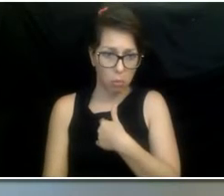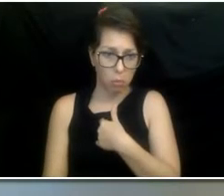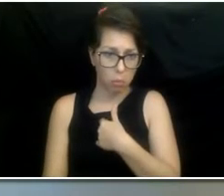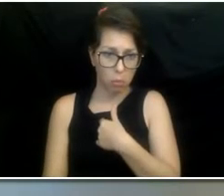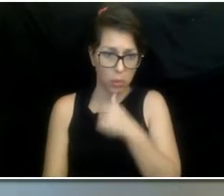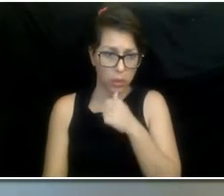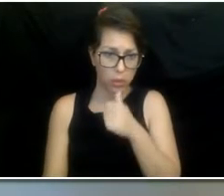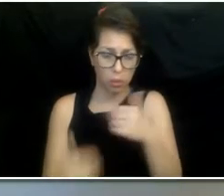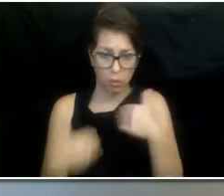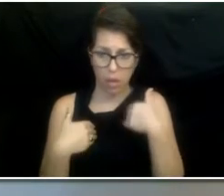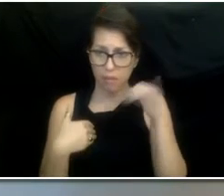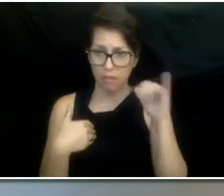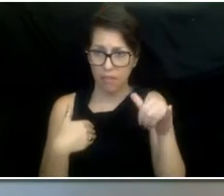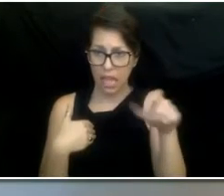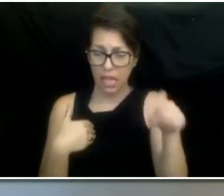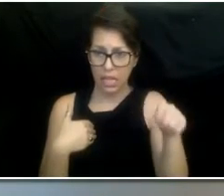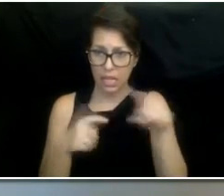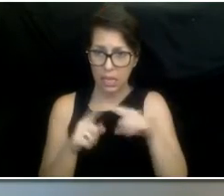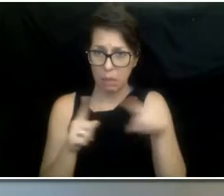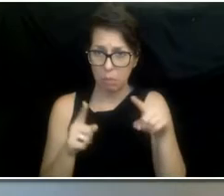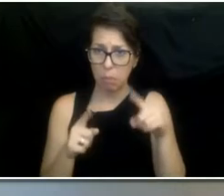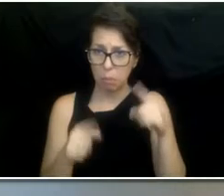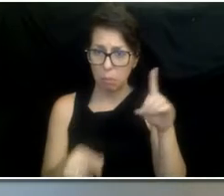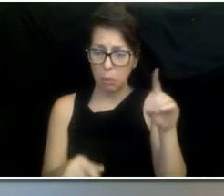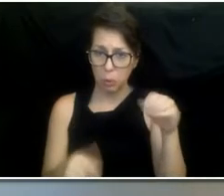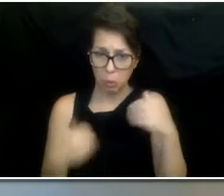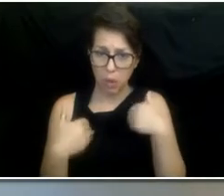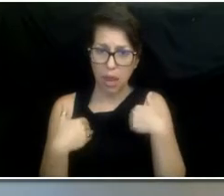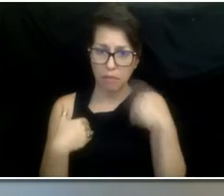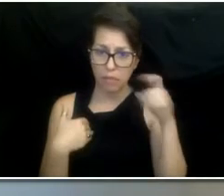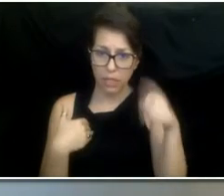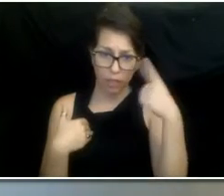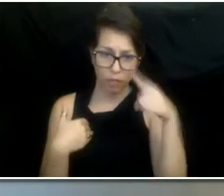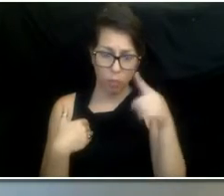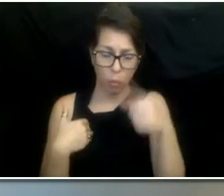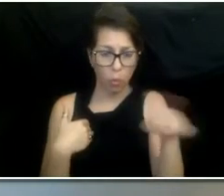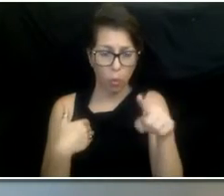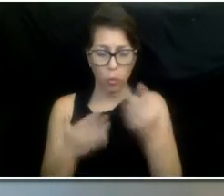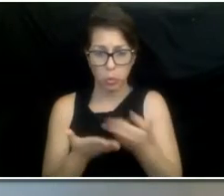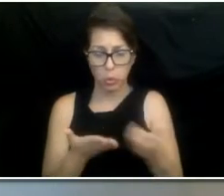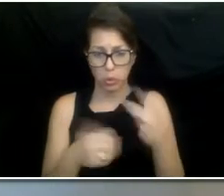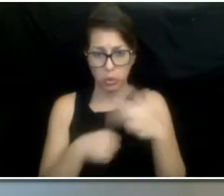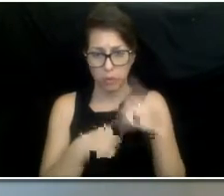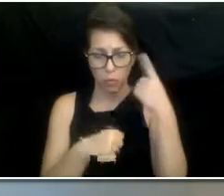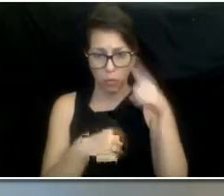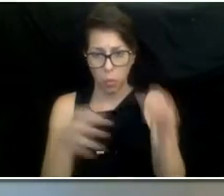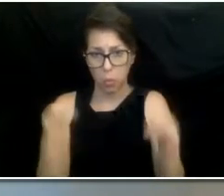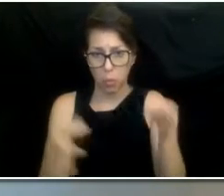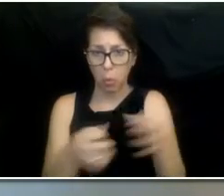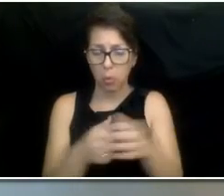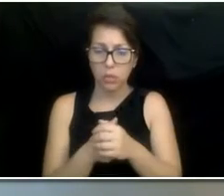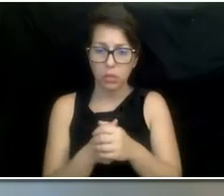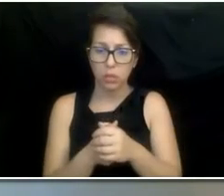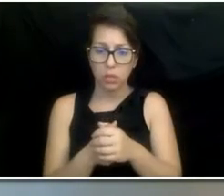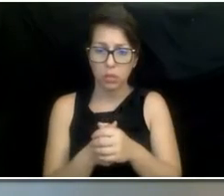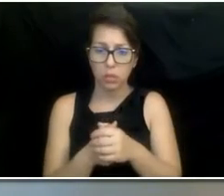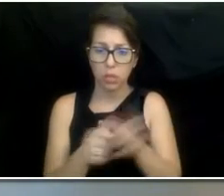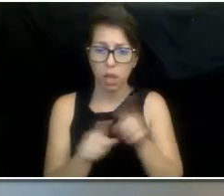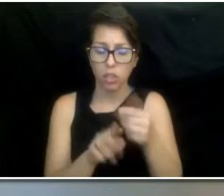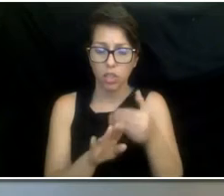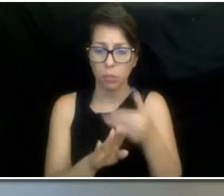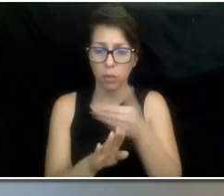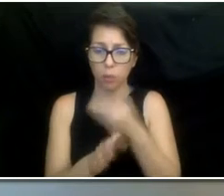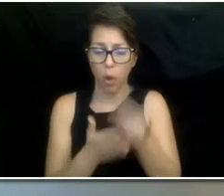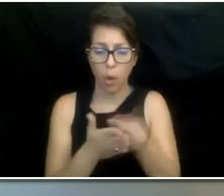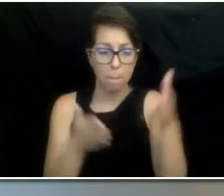system was limited and I speak to Family Court where the video machine has to move from one um courtroom to the other if we can